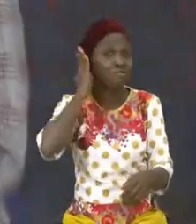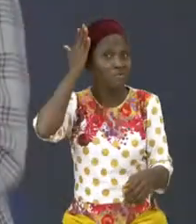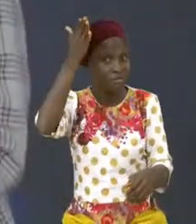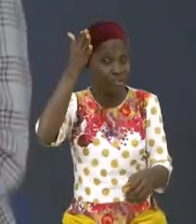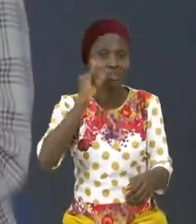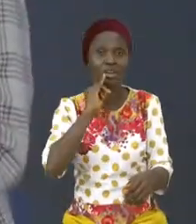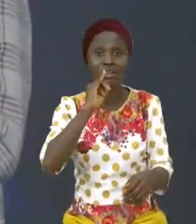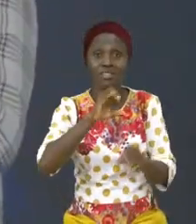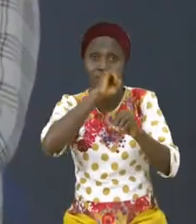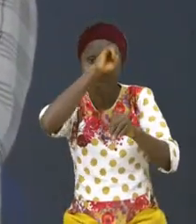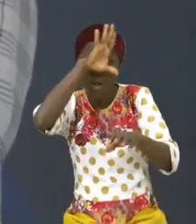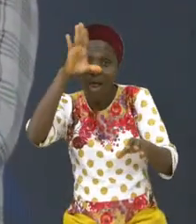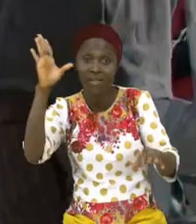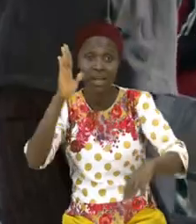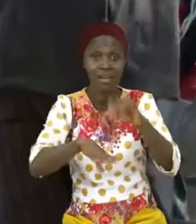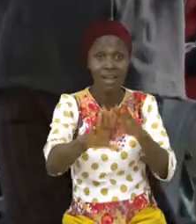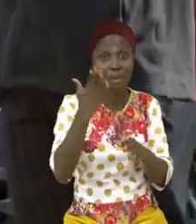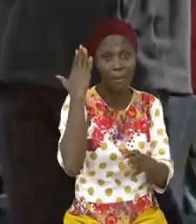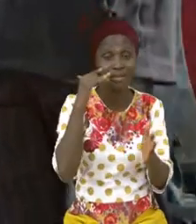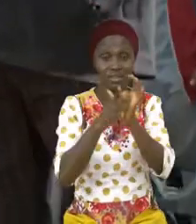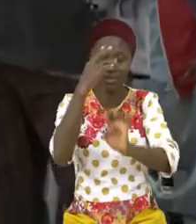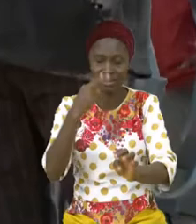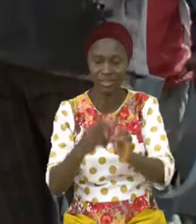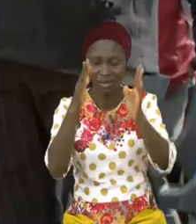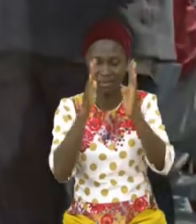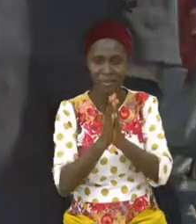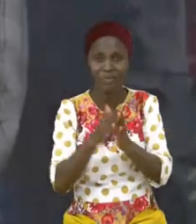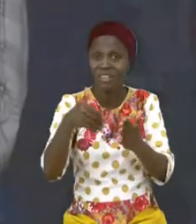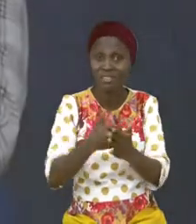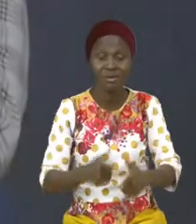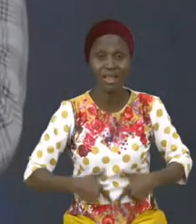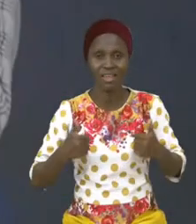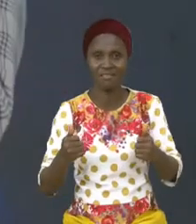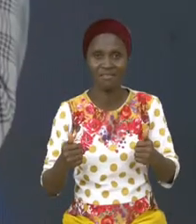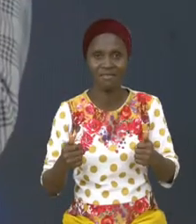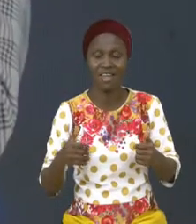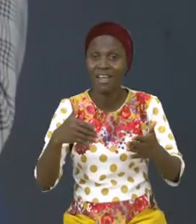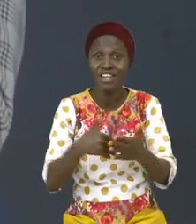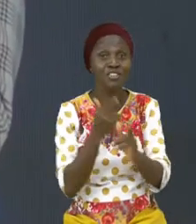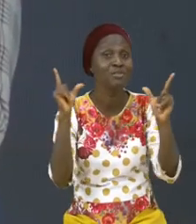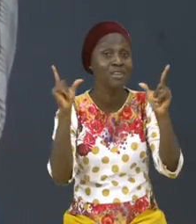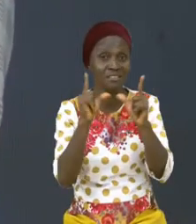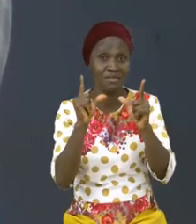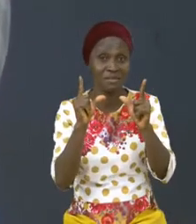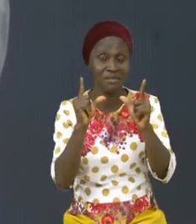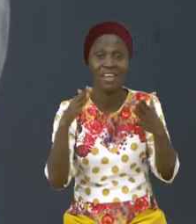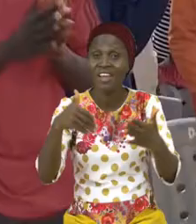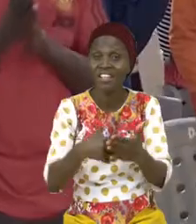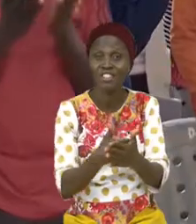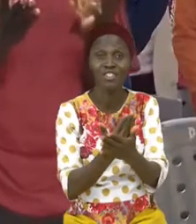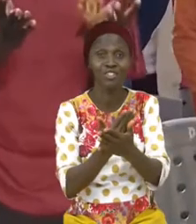brighter than your past new life new level new